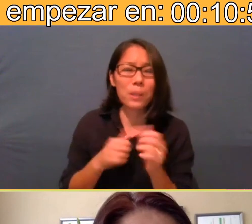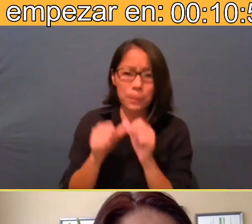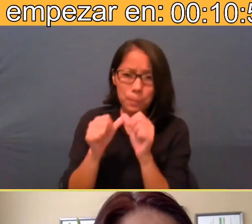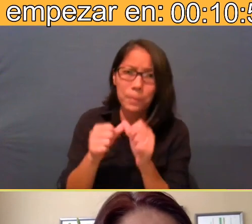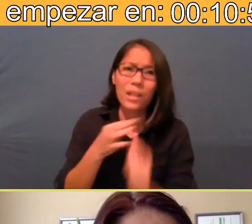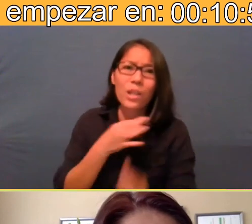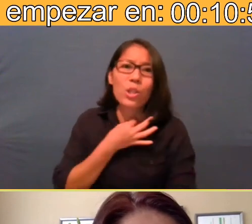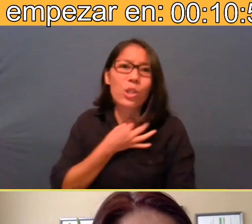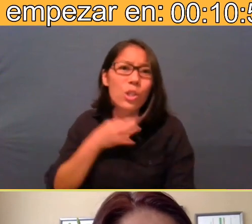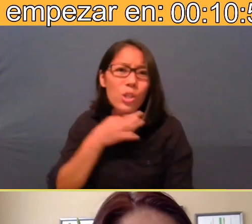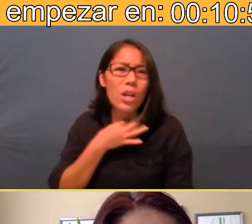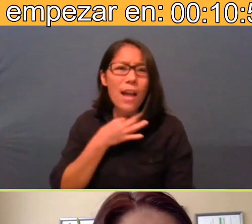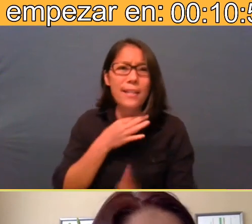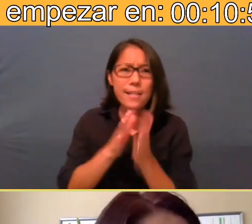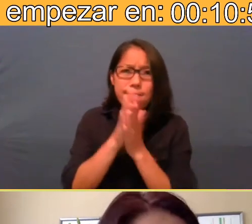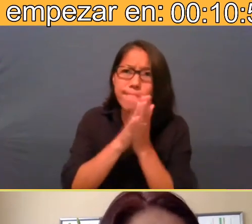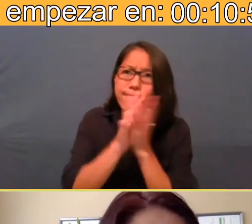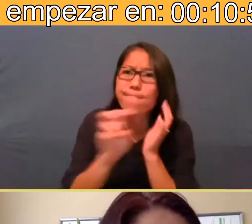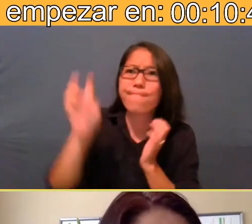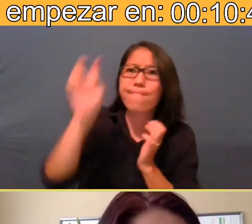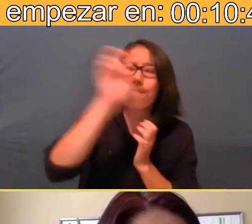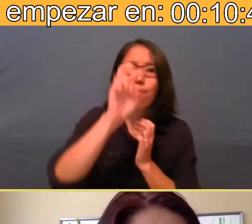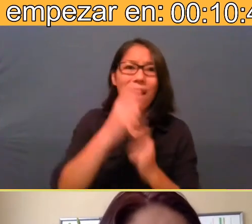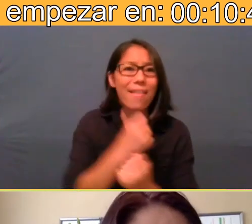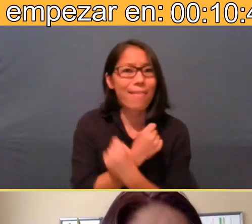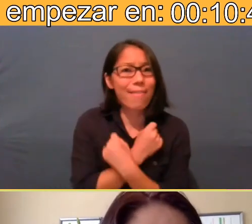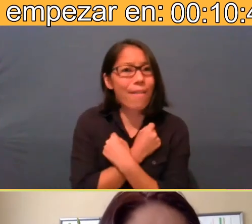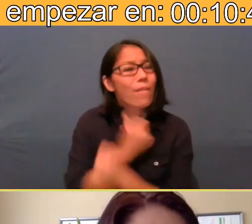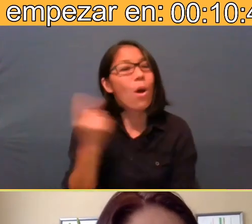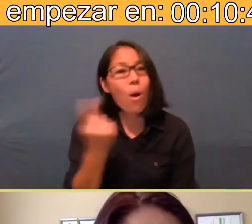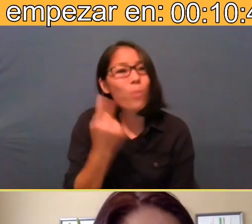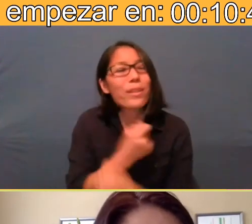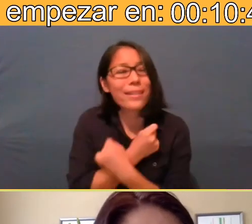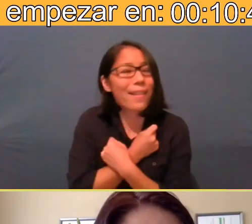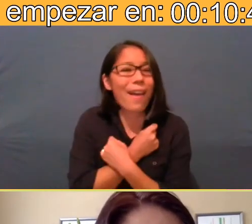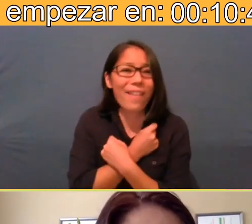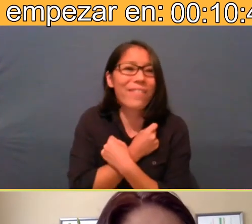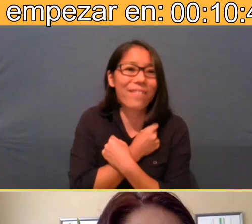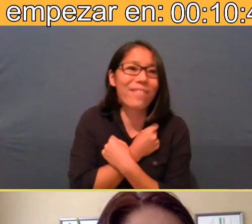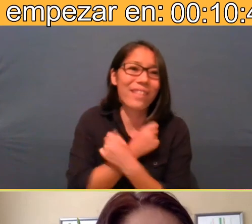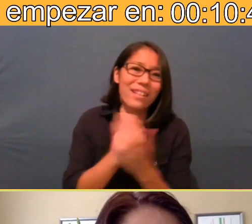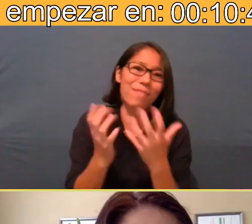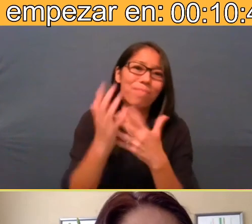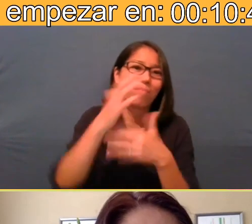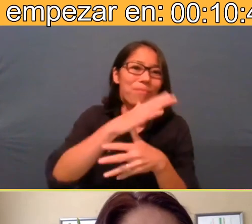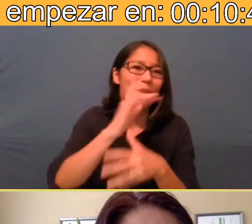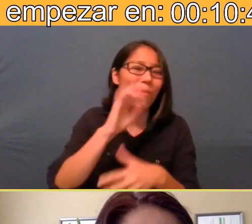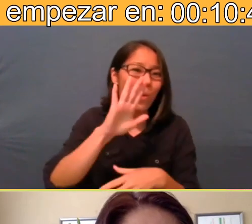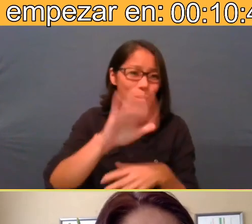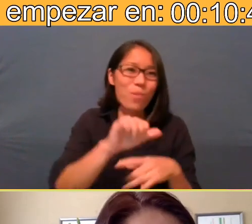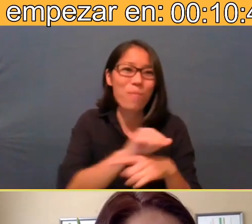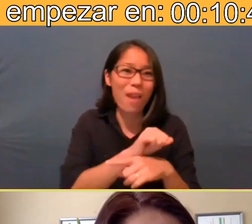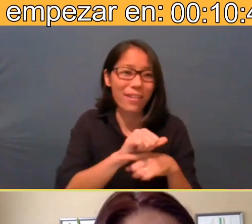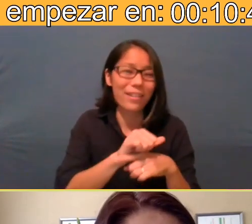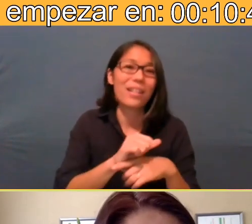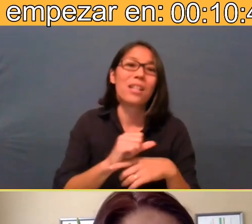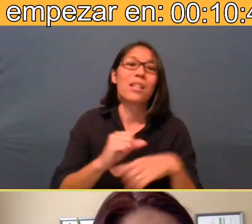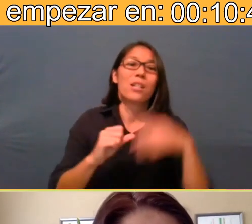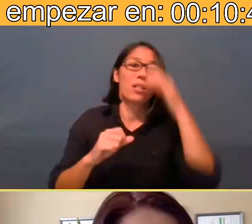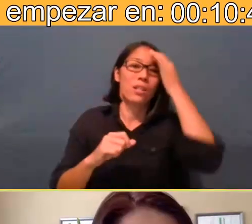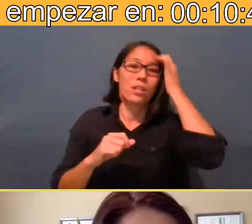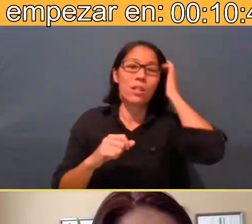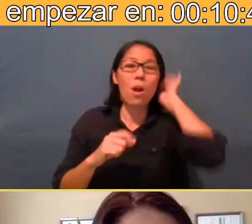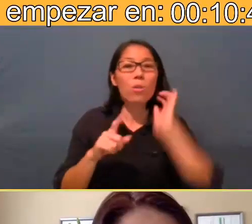curiosity and exploration and love. Always love is always center to your practice. And so in the middle of beginning